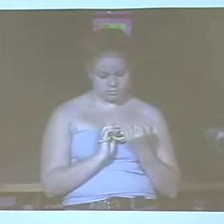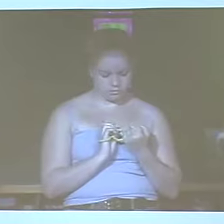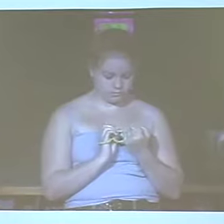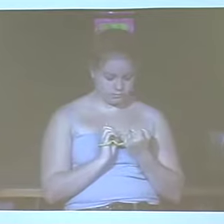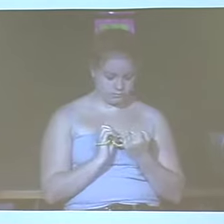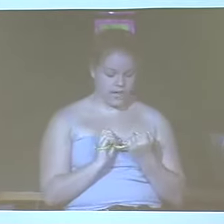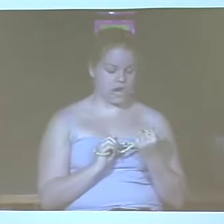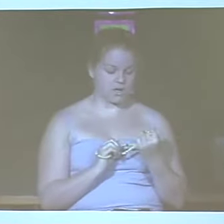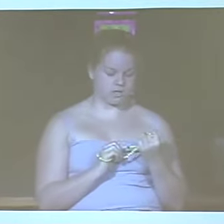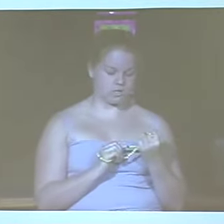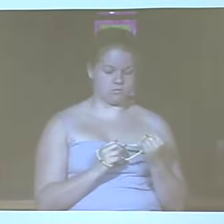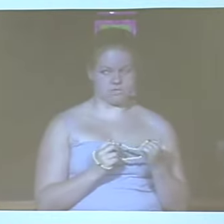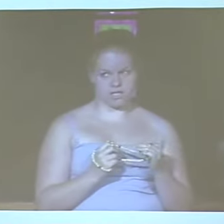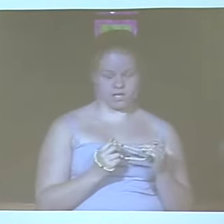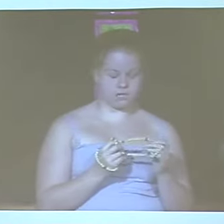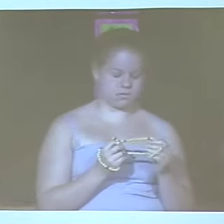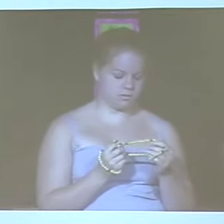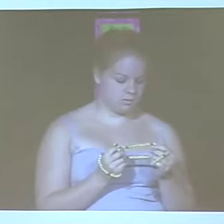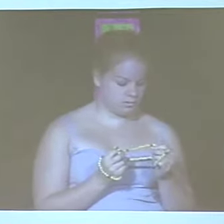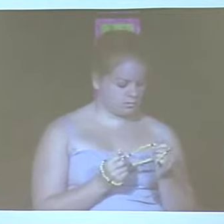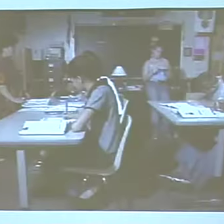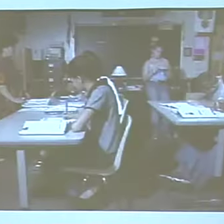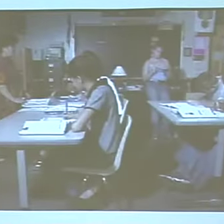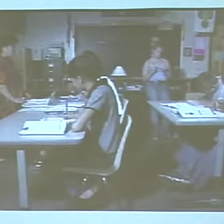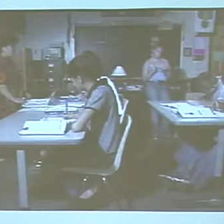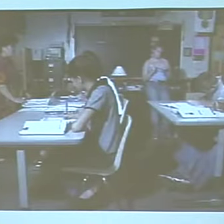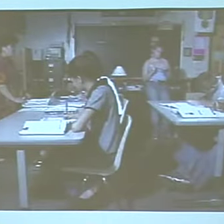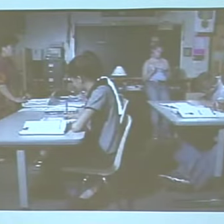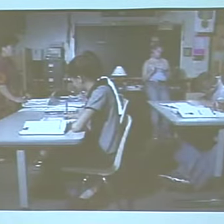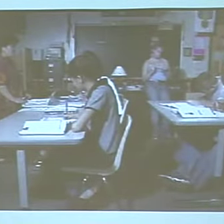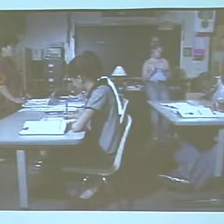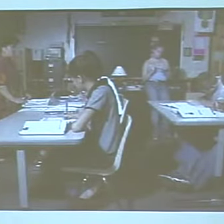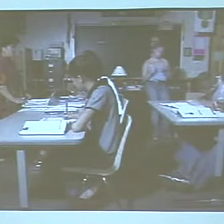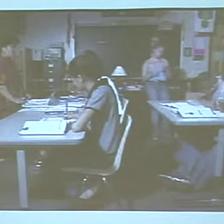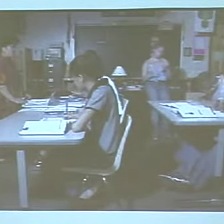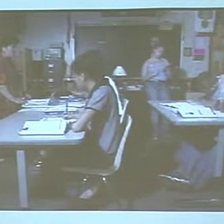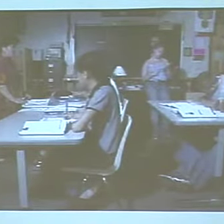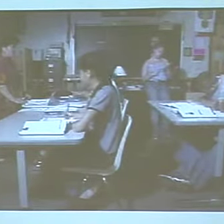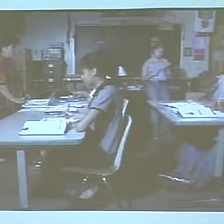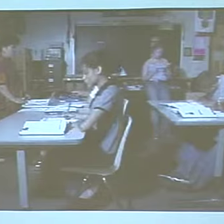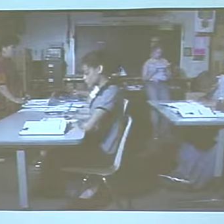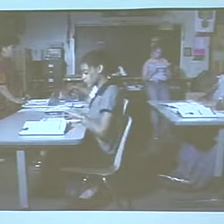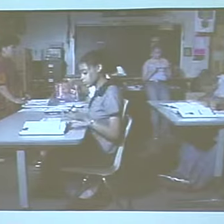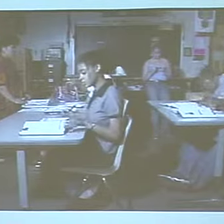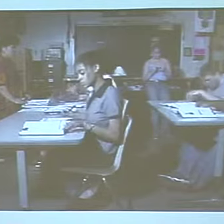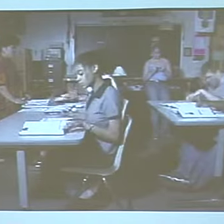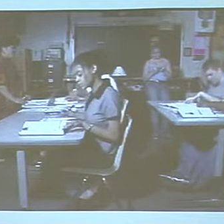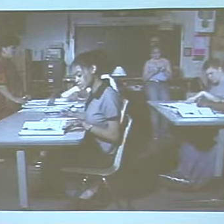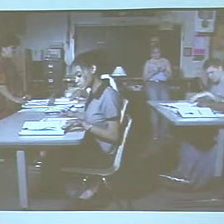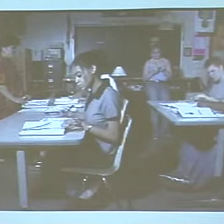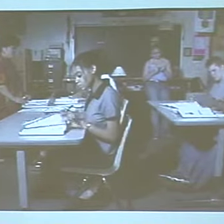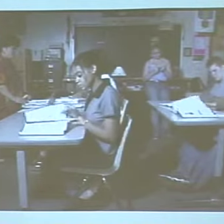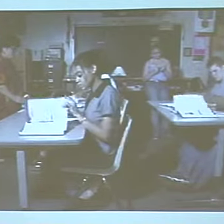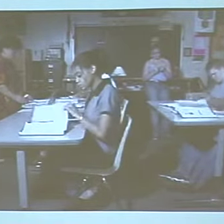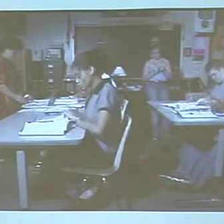I want you to have a seat. I heard what you said. Students, open your books to page 257, please.